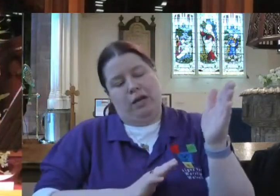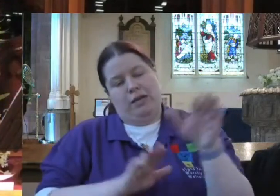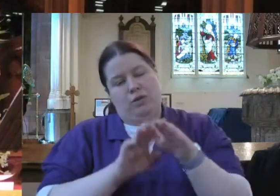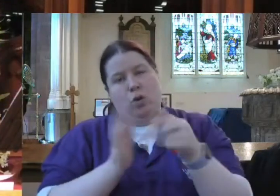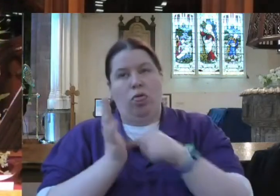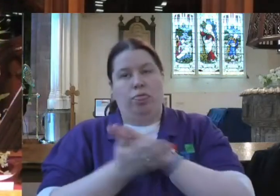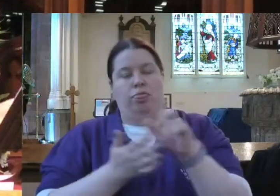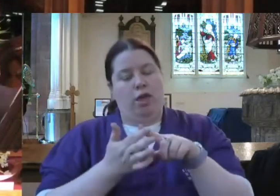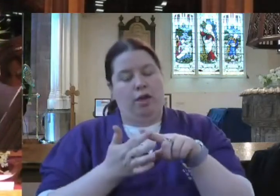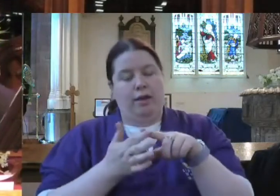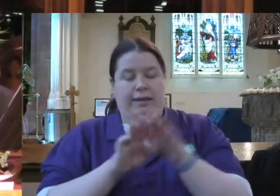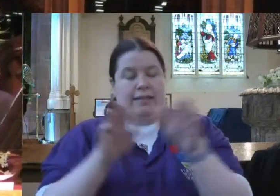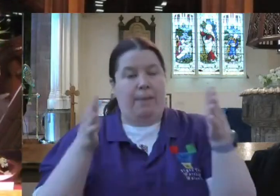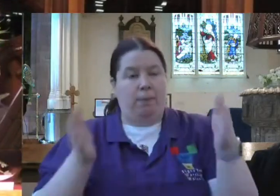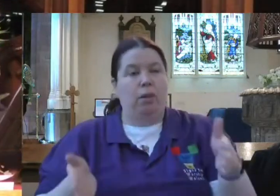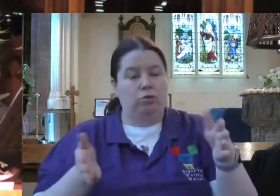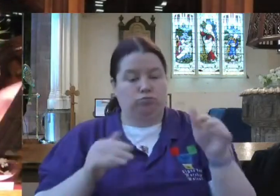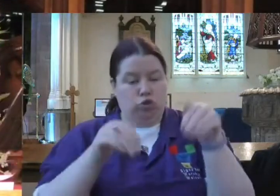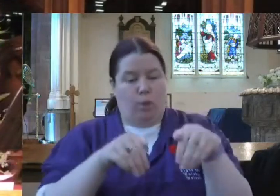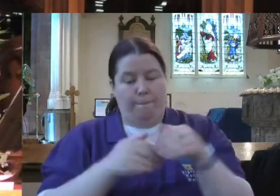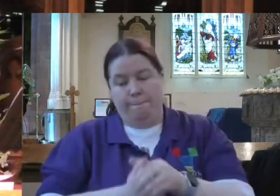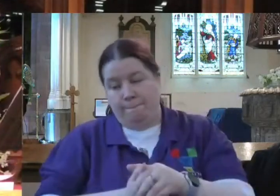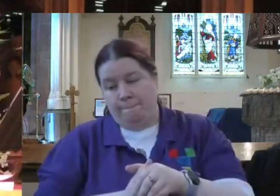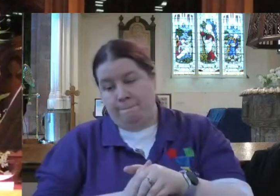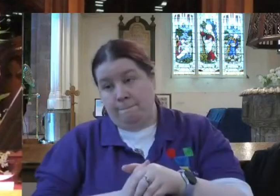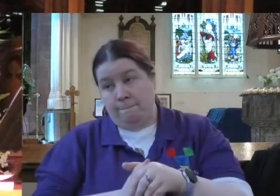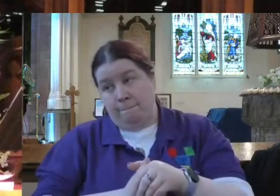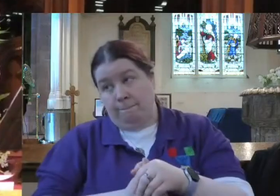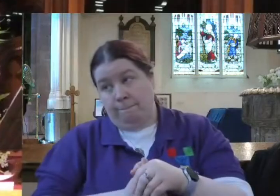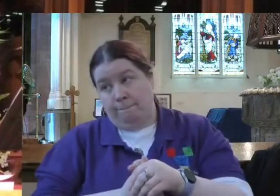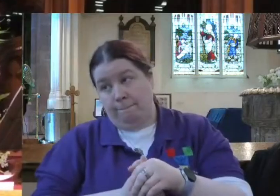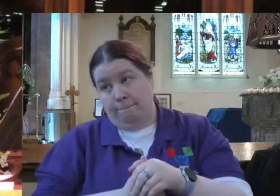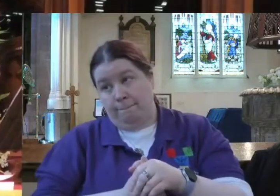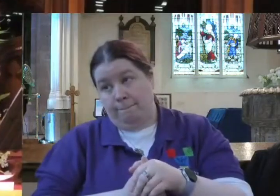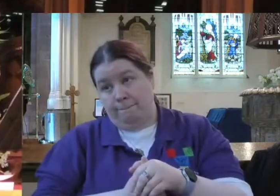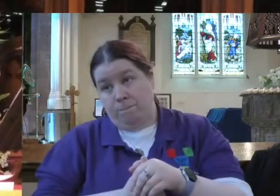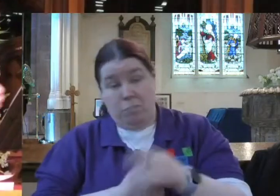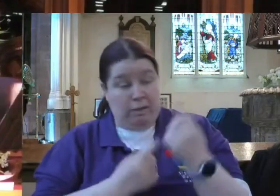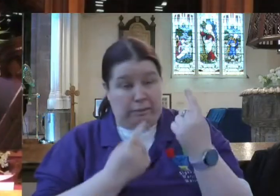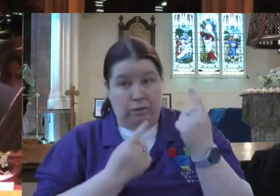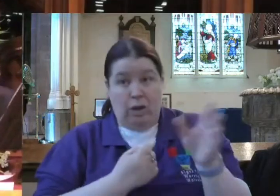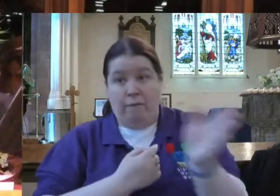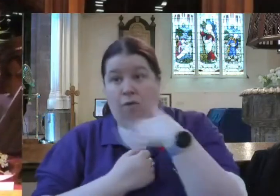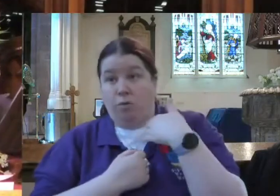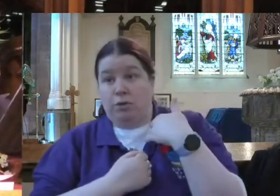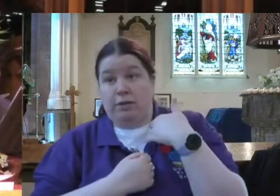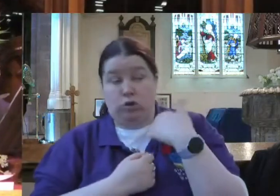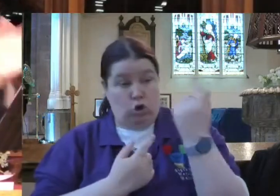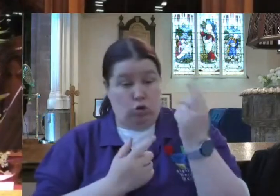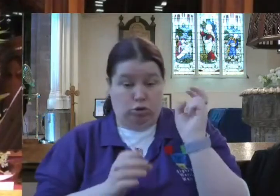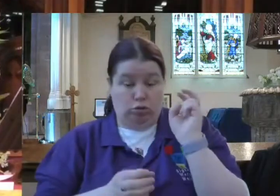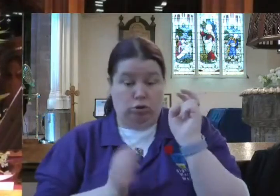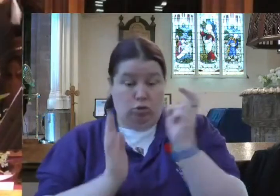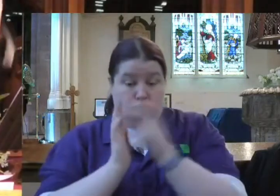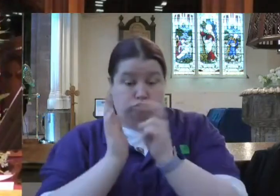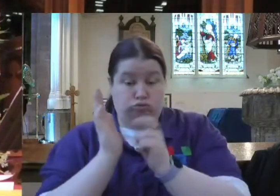Costa. If everyone, other coffee shops are available, I should say that. But if everybody on the electoral roll in this church,